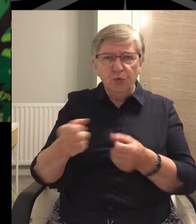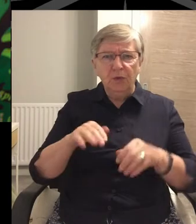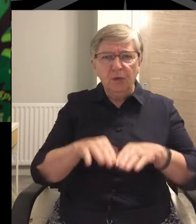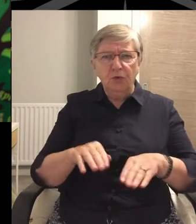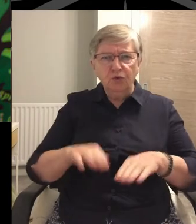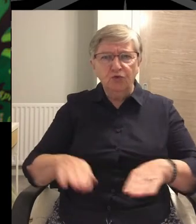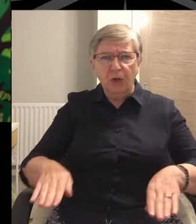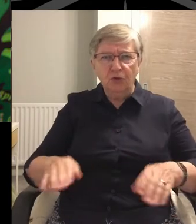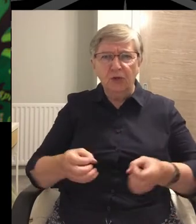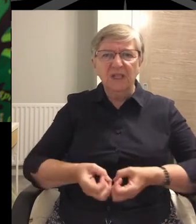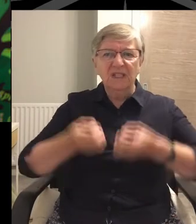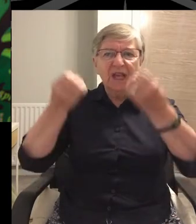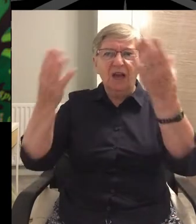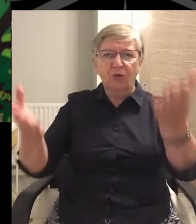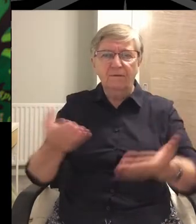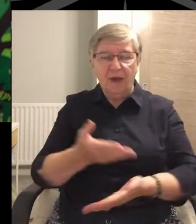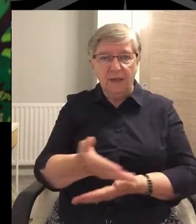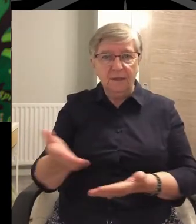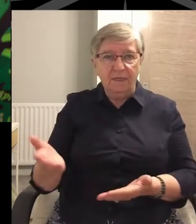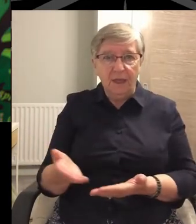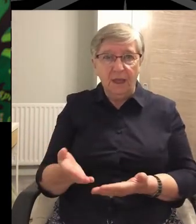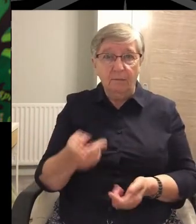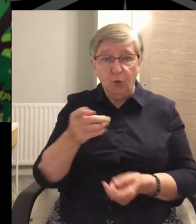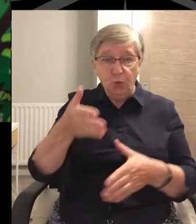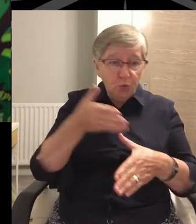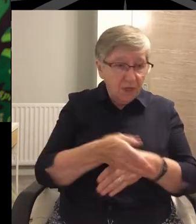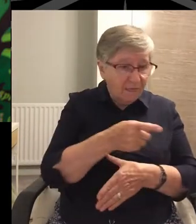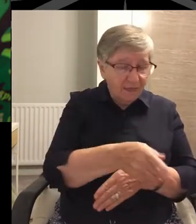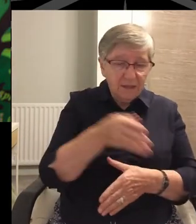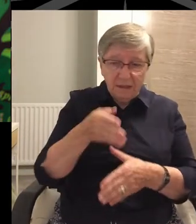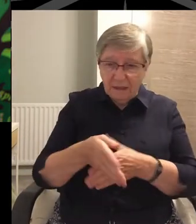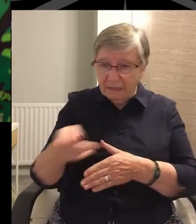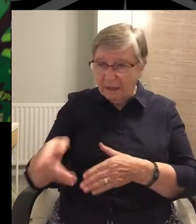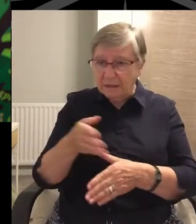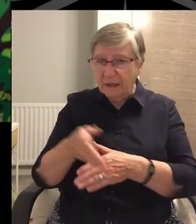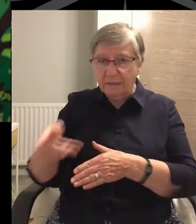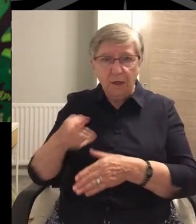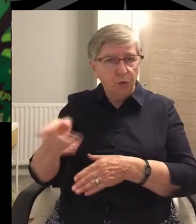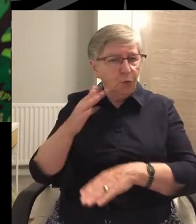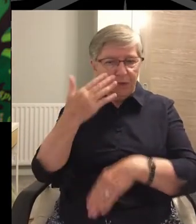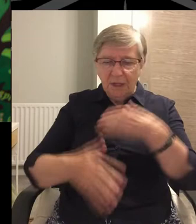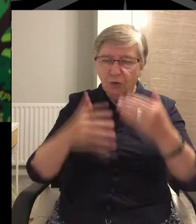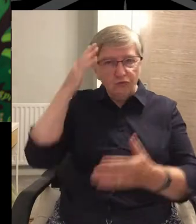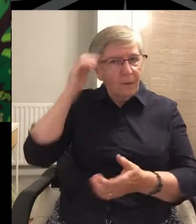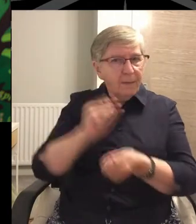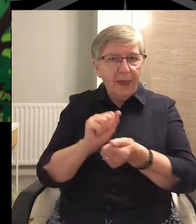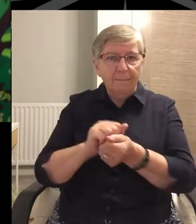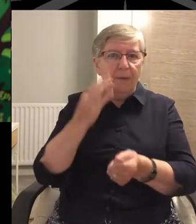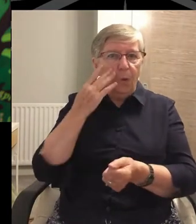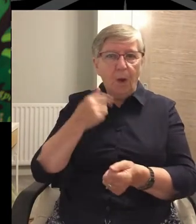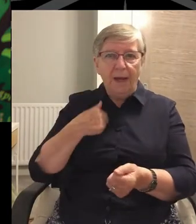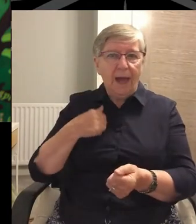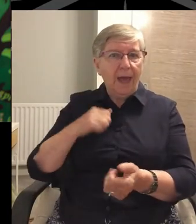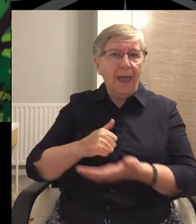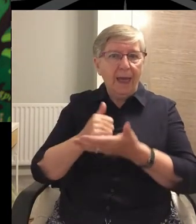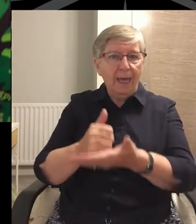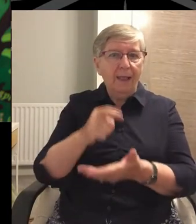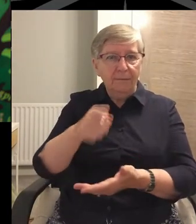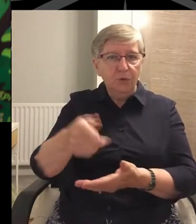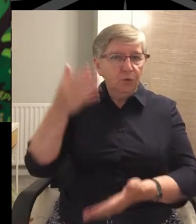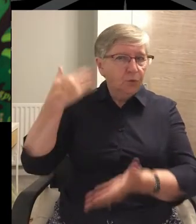and sacrificed them. You did this, you did that. You did not remember the days of your youth when I was faithful to